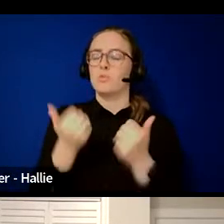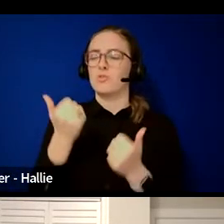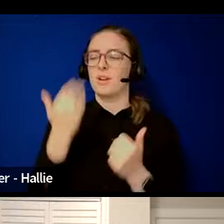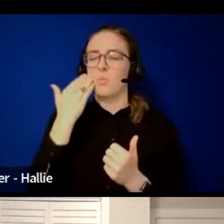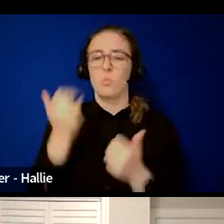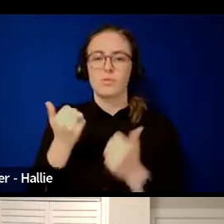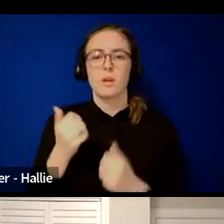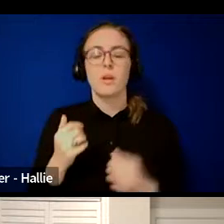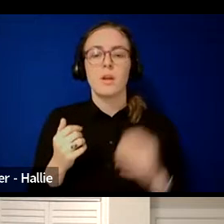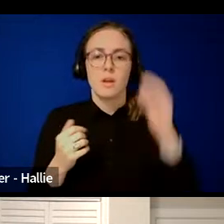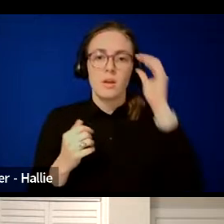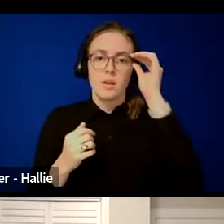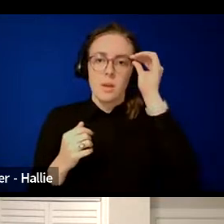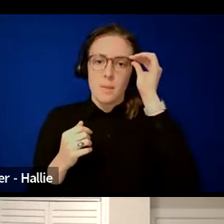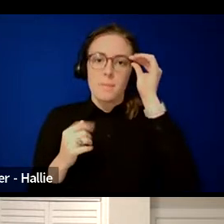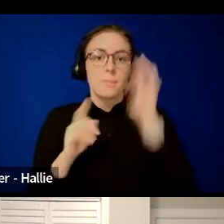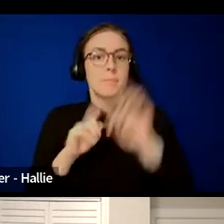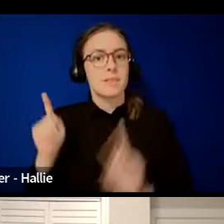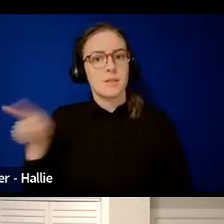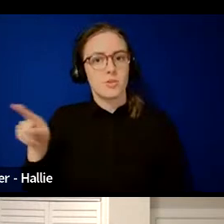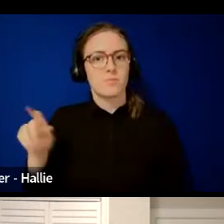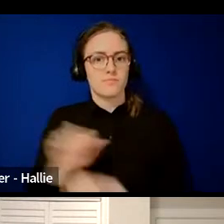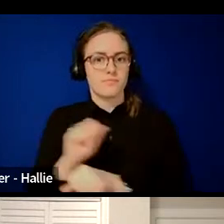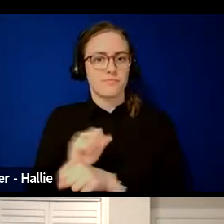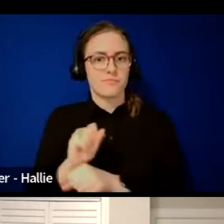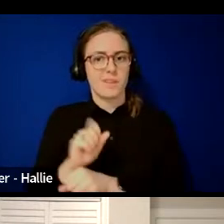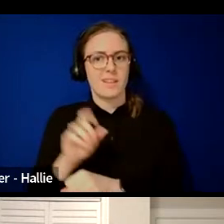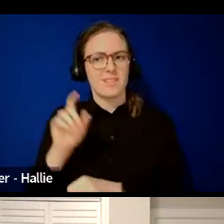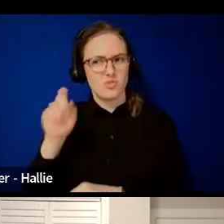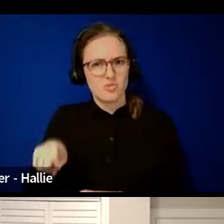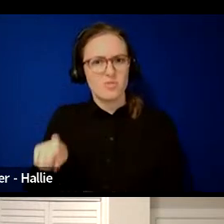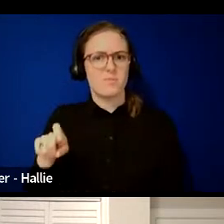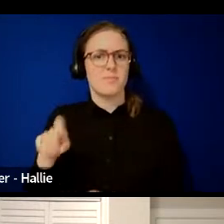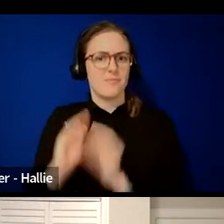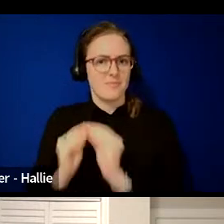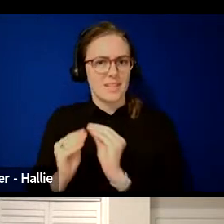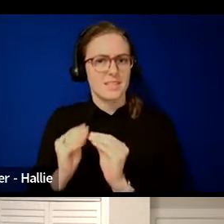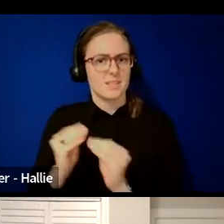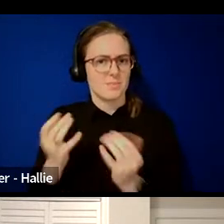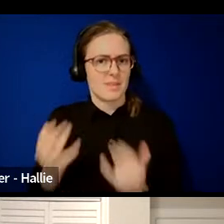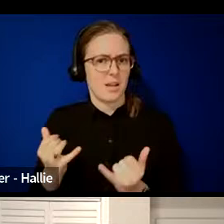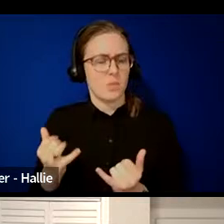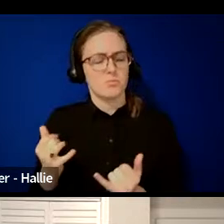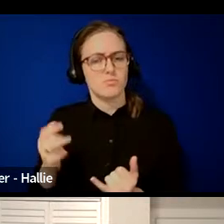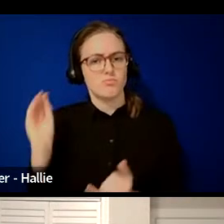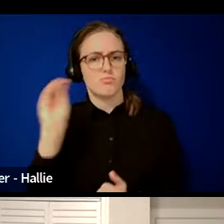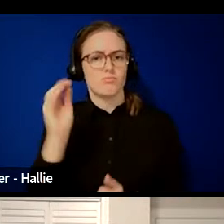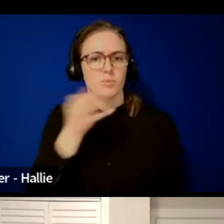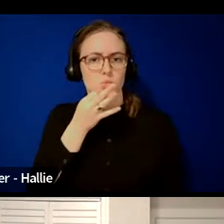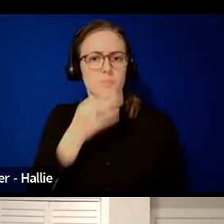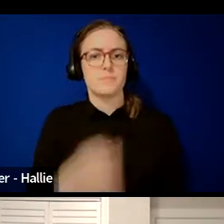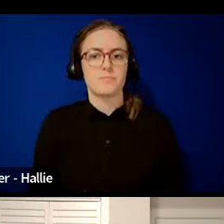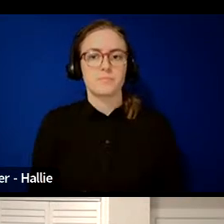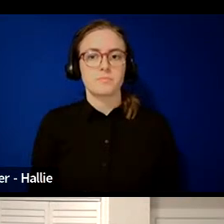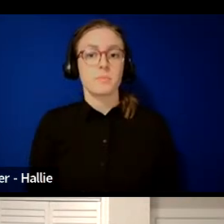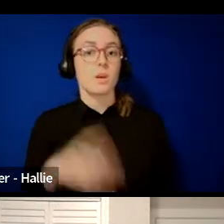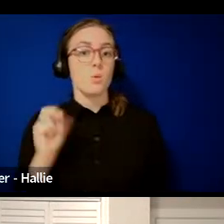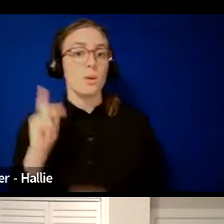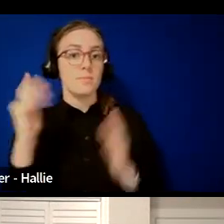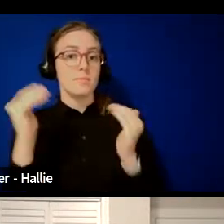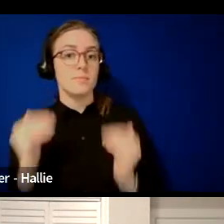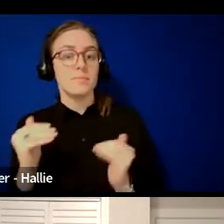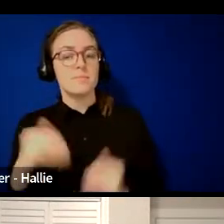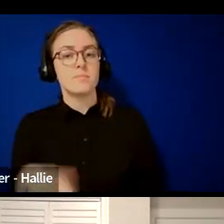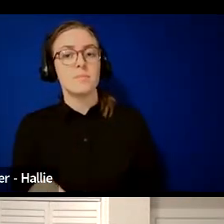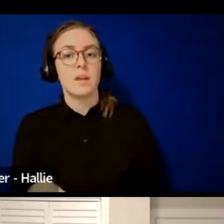about. But they're dealing with that. That camera actually should be fixed by now. Okay. Another question here, Anina Delfio. The